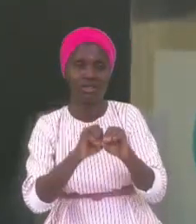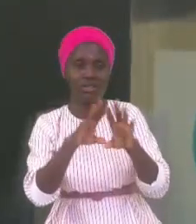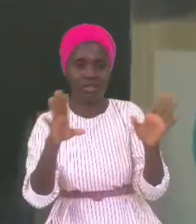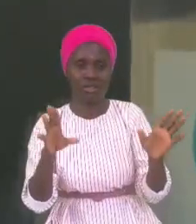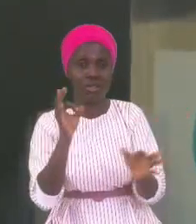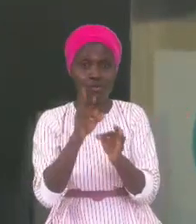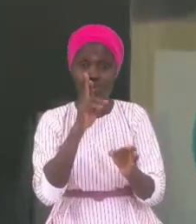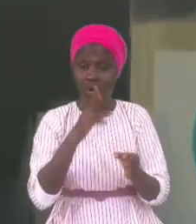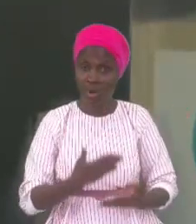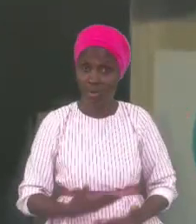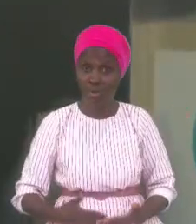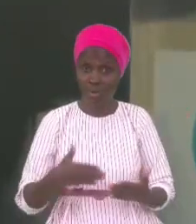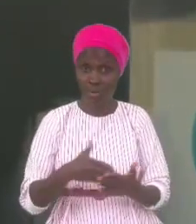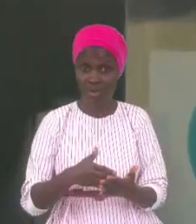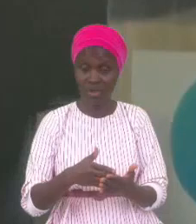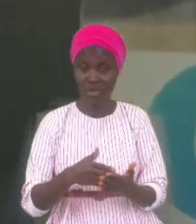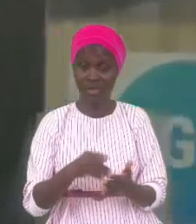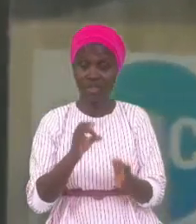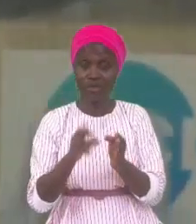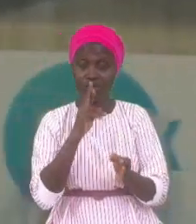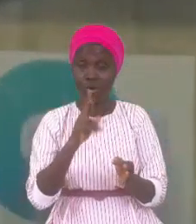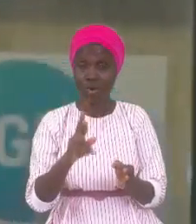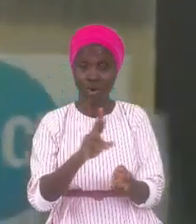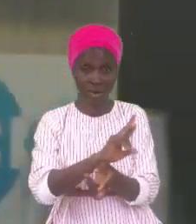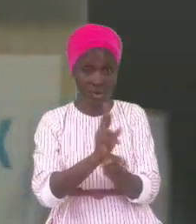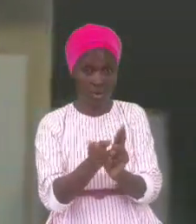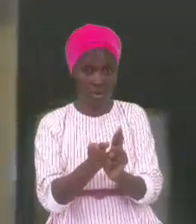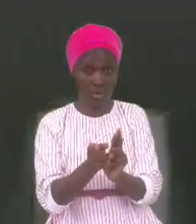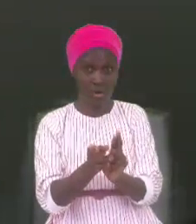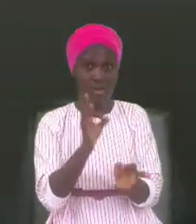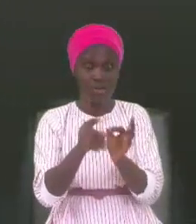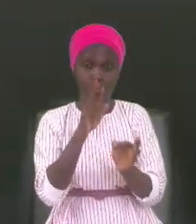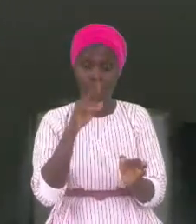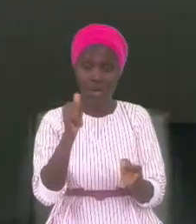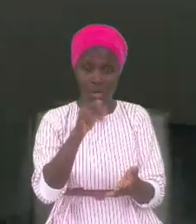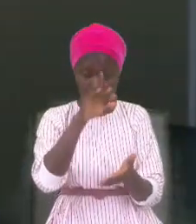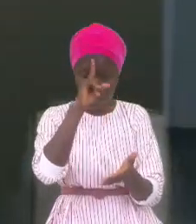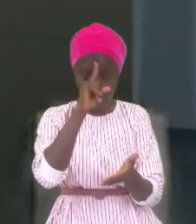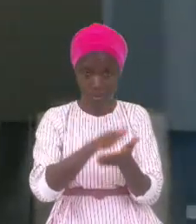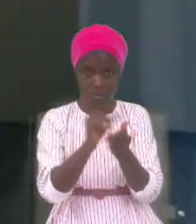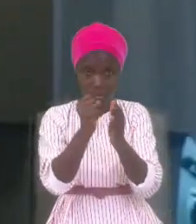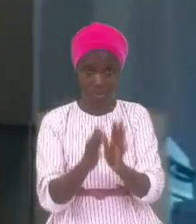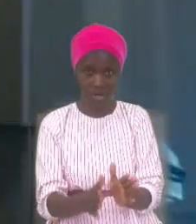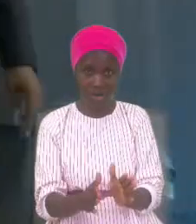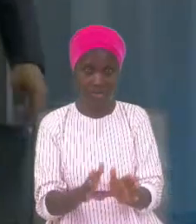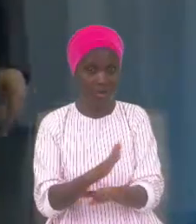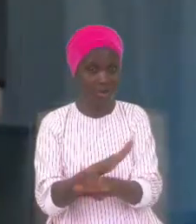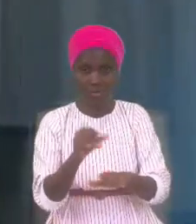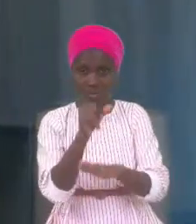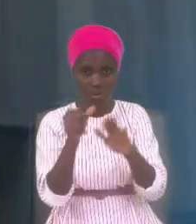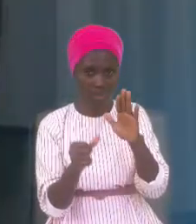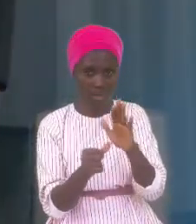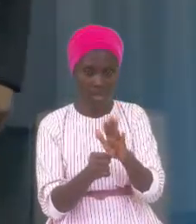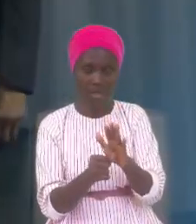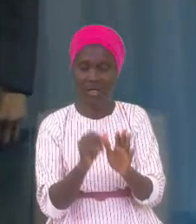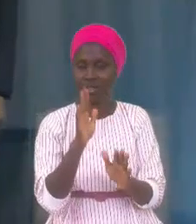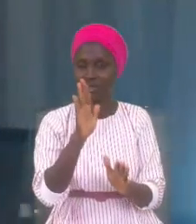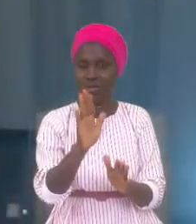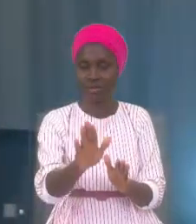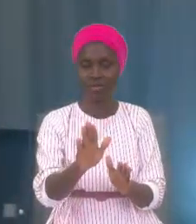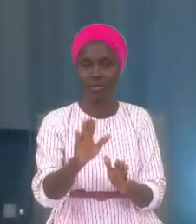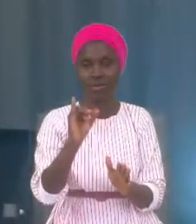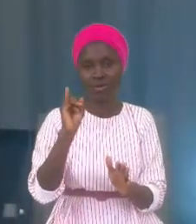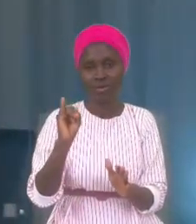again, let it shine. If you're a believer, let it shine. Don't hide your identity. It says if you belong to